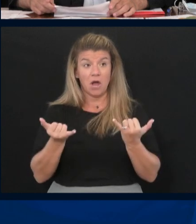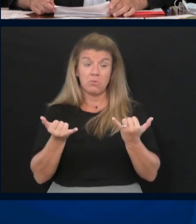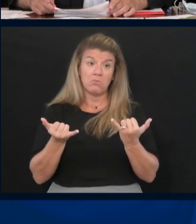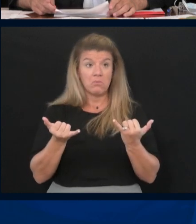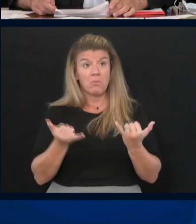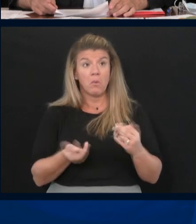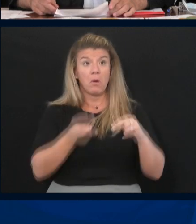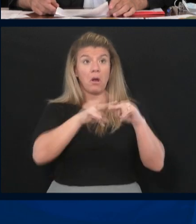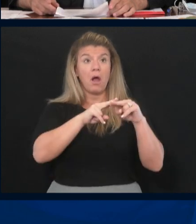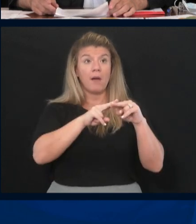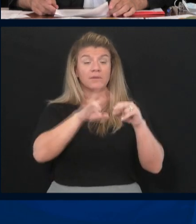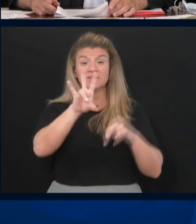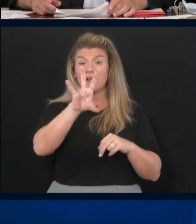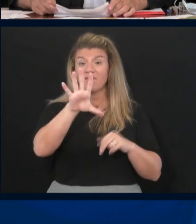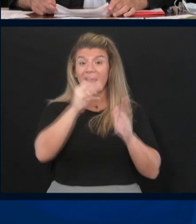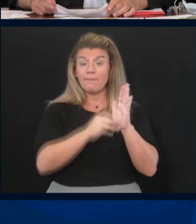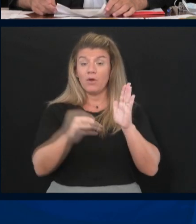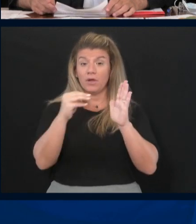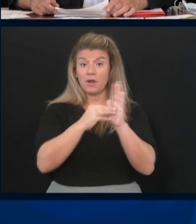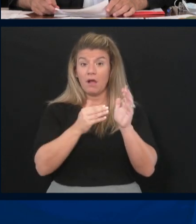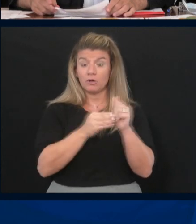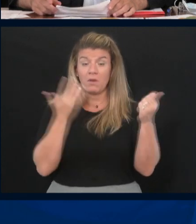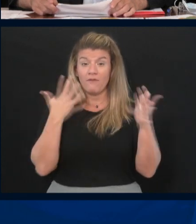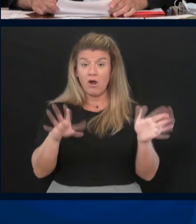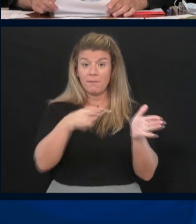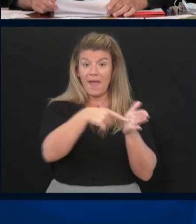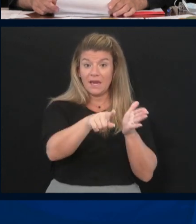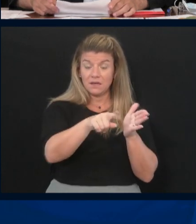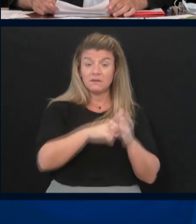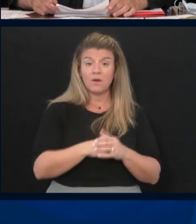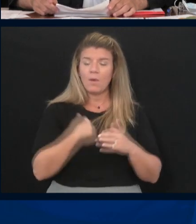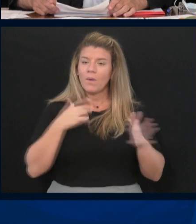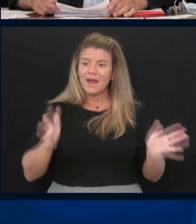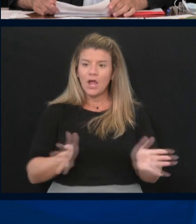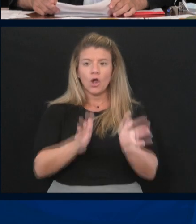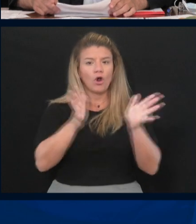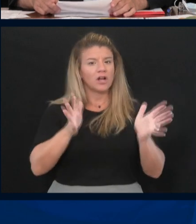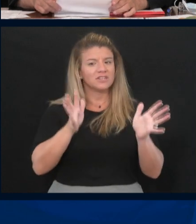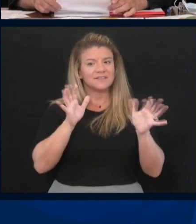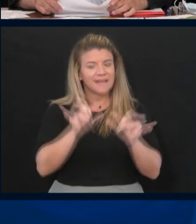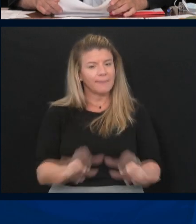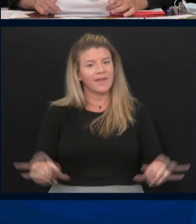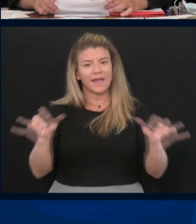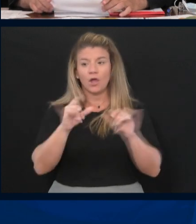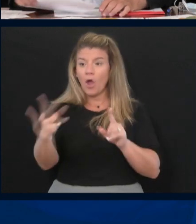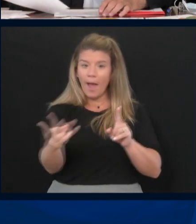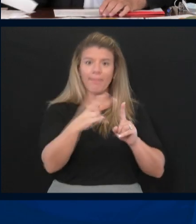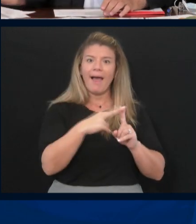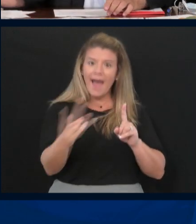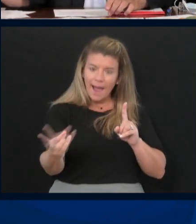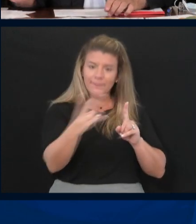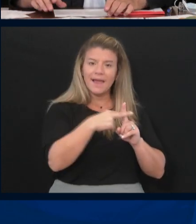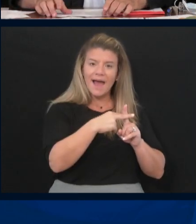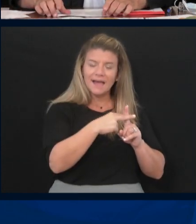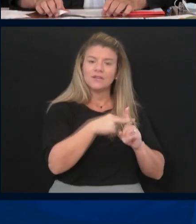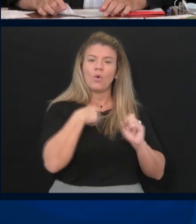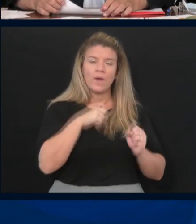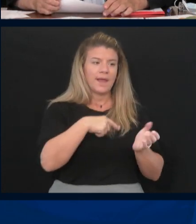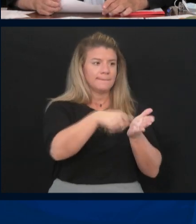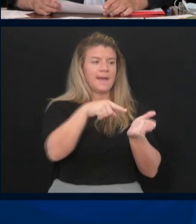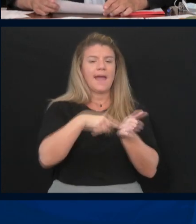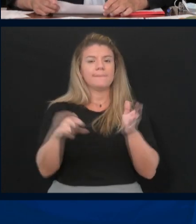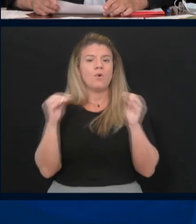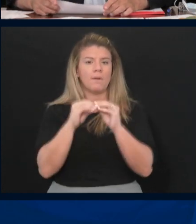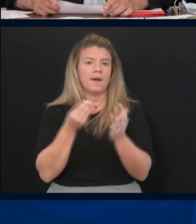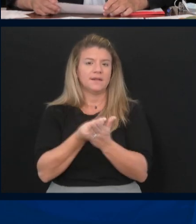at $75 million that's gone out. We keep encouraging the same thing, applications and everything, so people can get more and more money